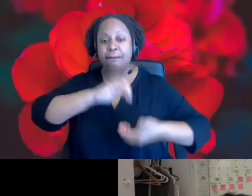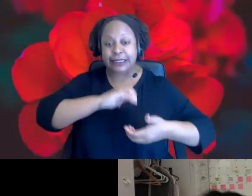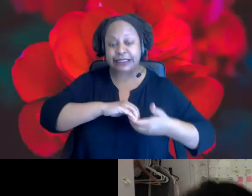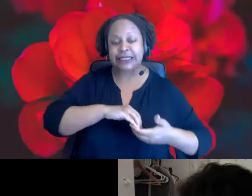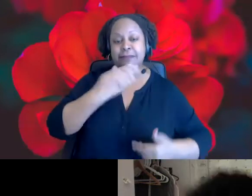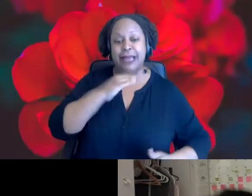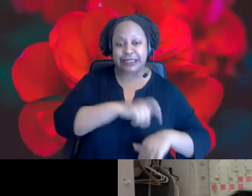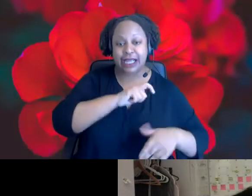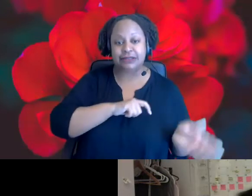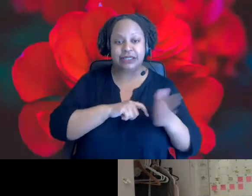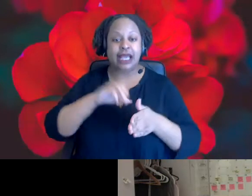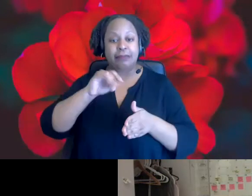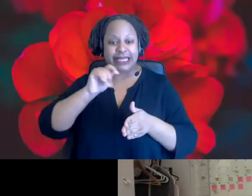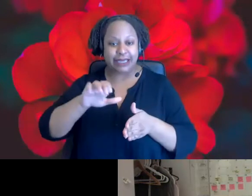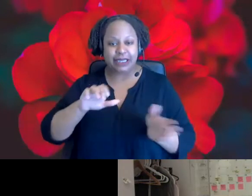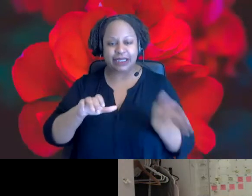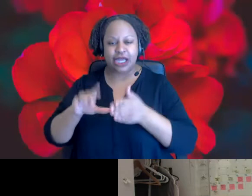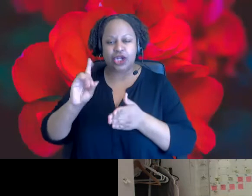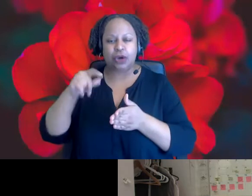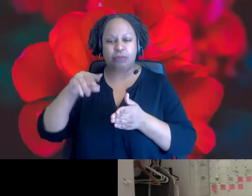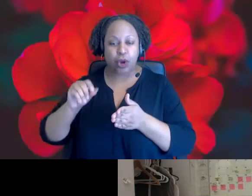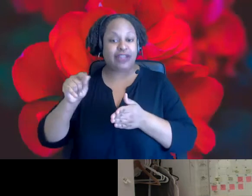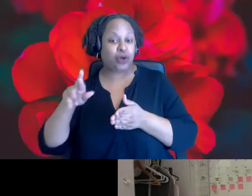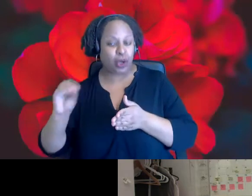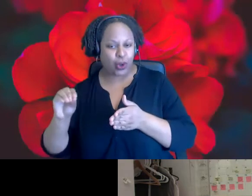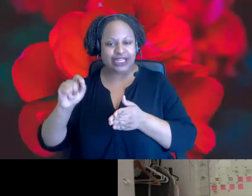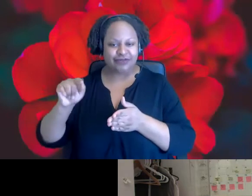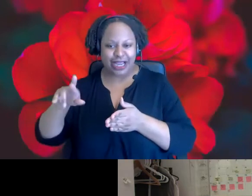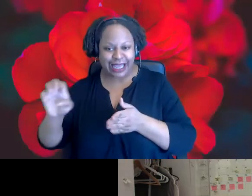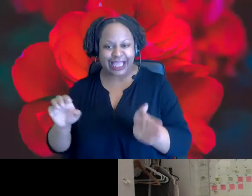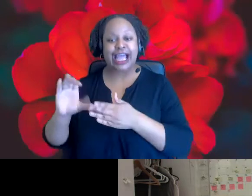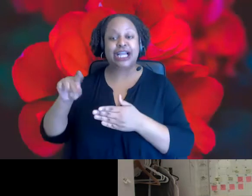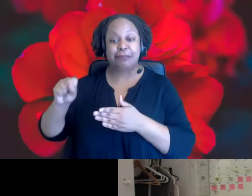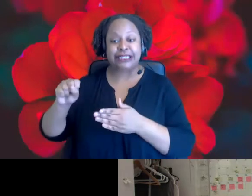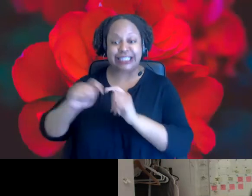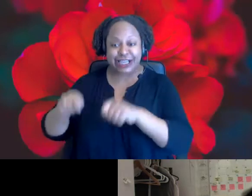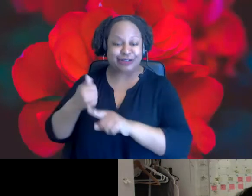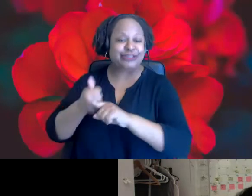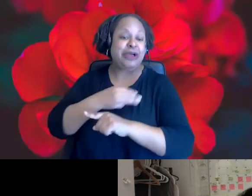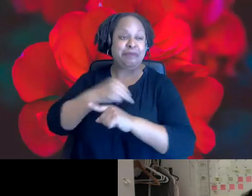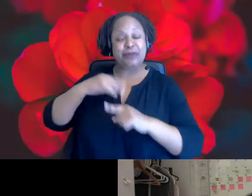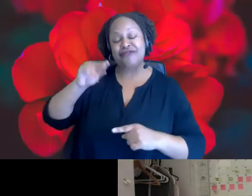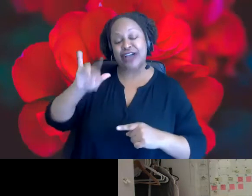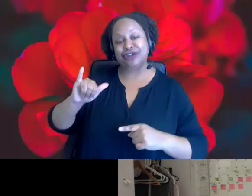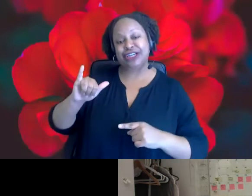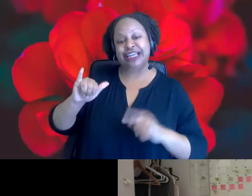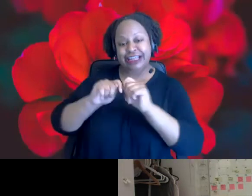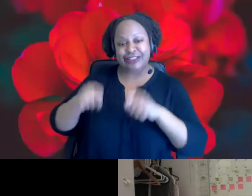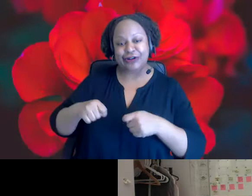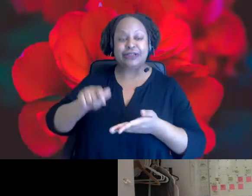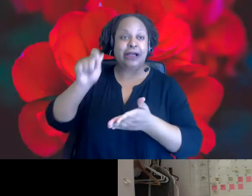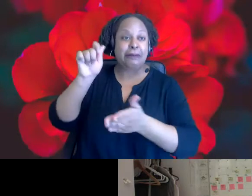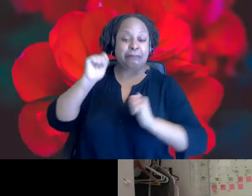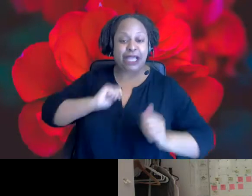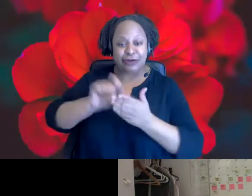Times, Pandemic, Dopo Lavoro Teatrale, Compass Theater. He was a member of Factory Theater's playwriting program, The